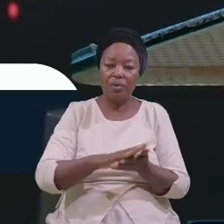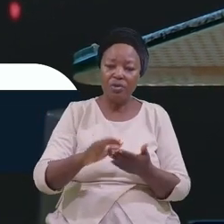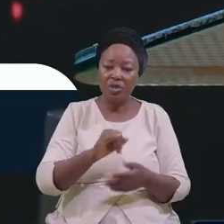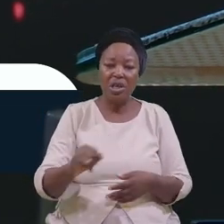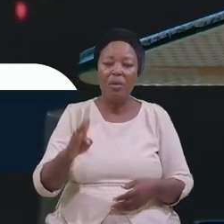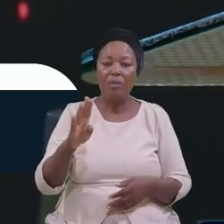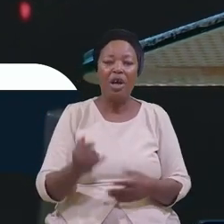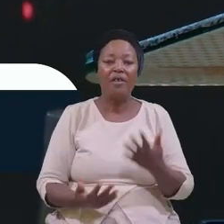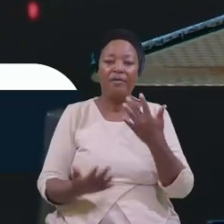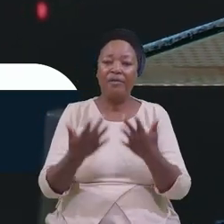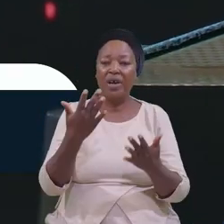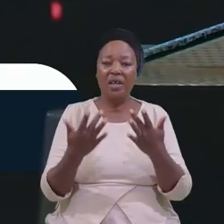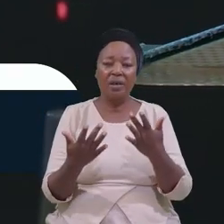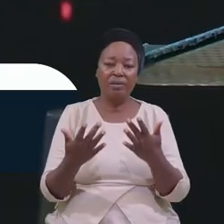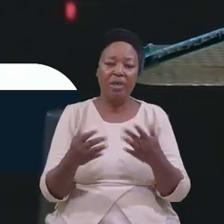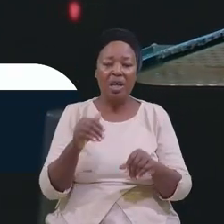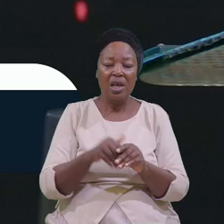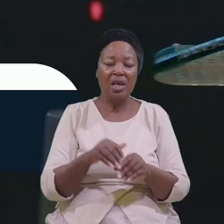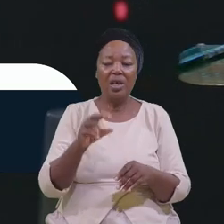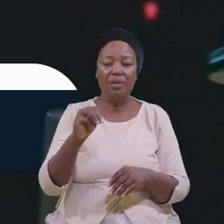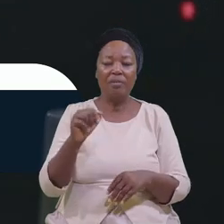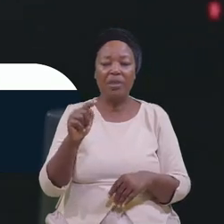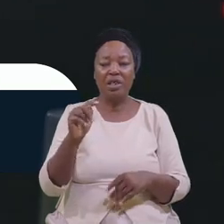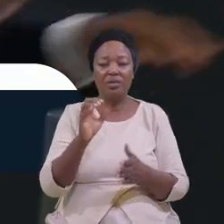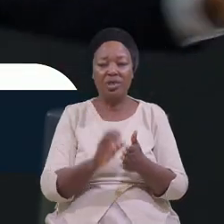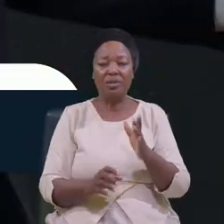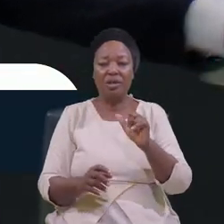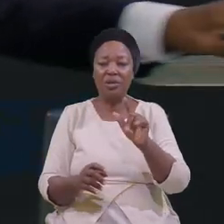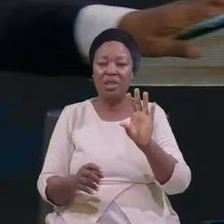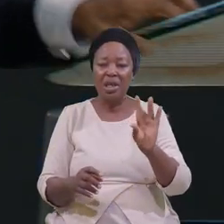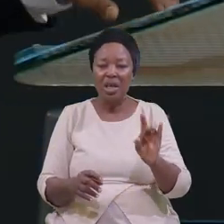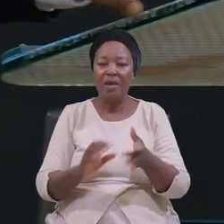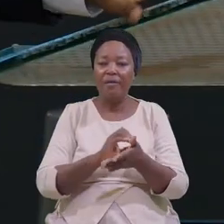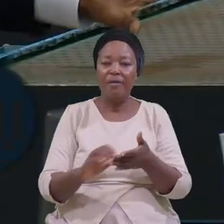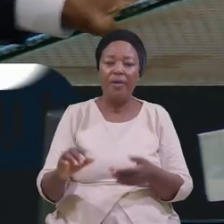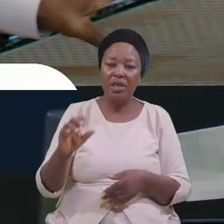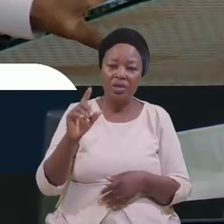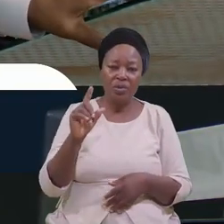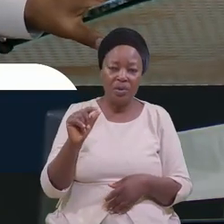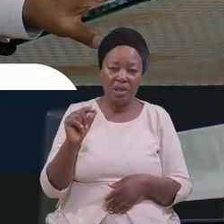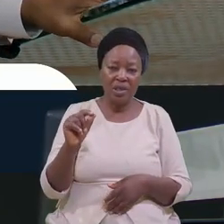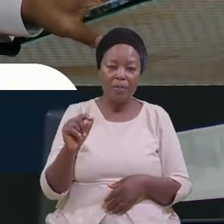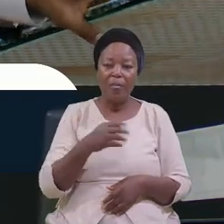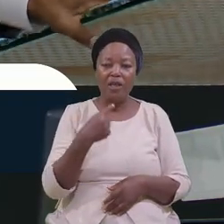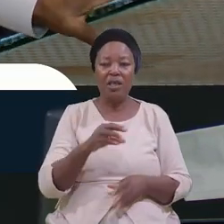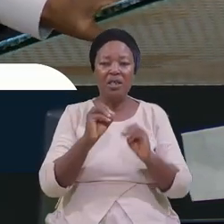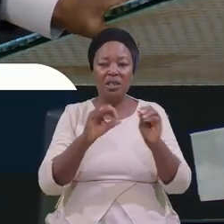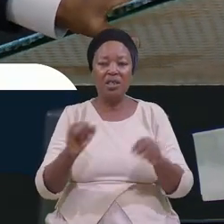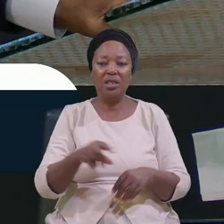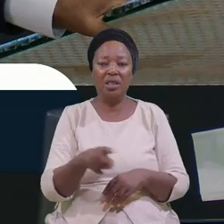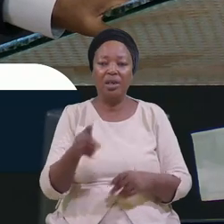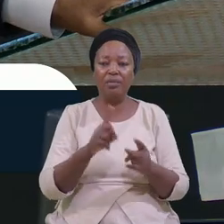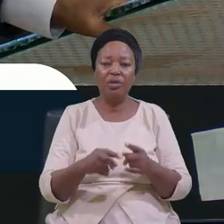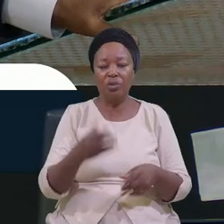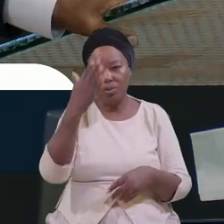by fire. In Matthew chapter 28, verse 20, it says, teaching them to observe